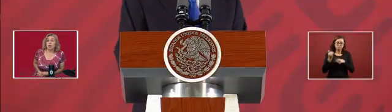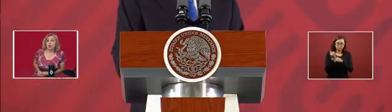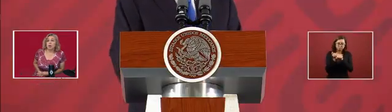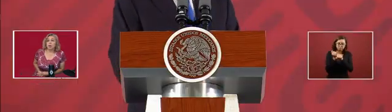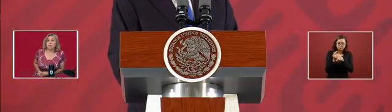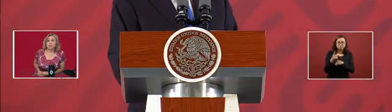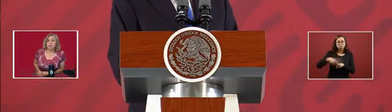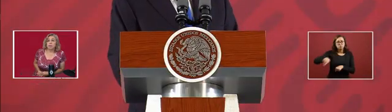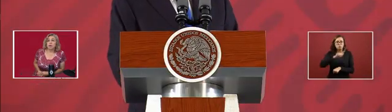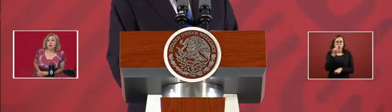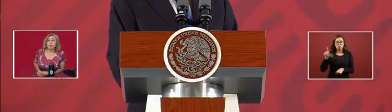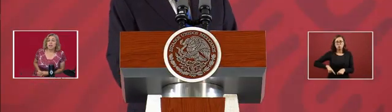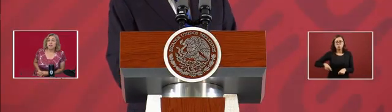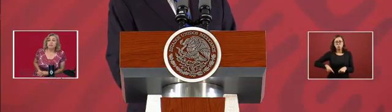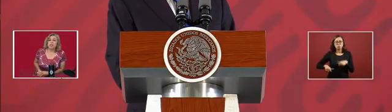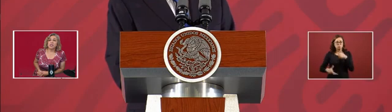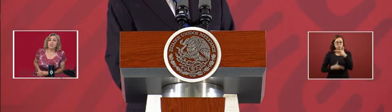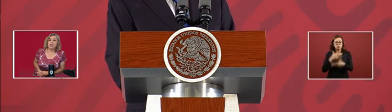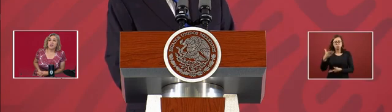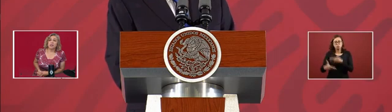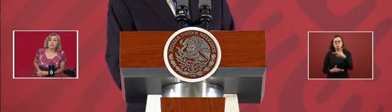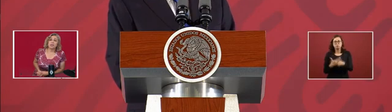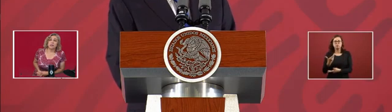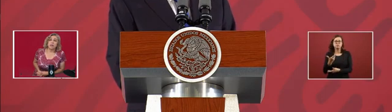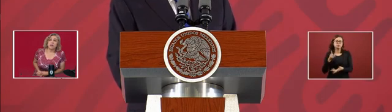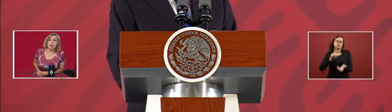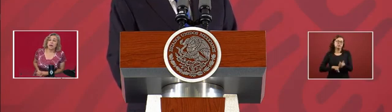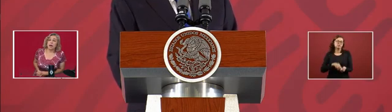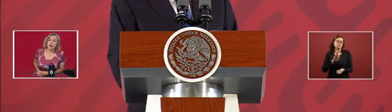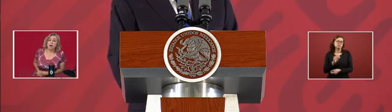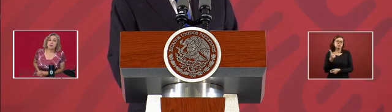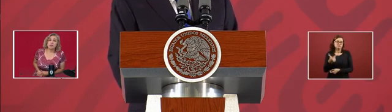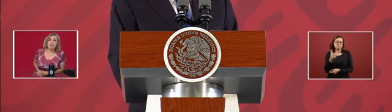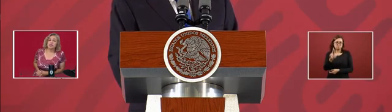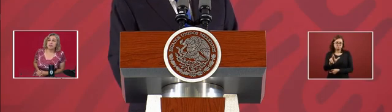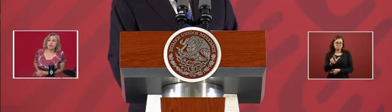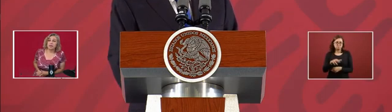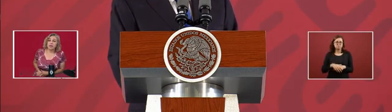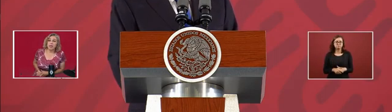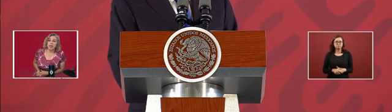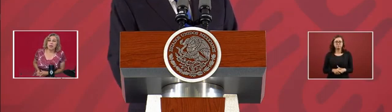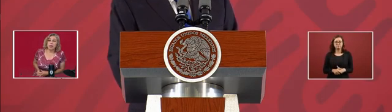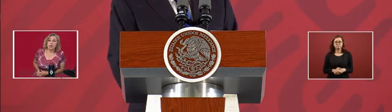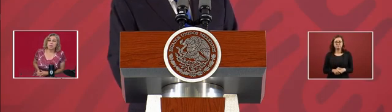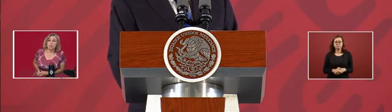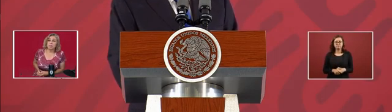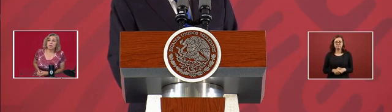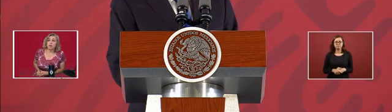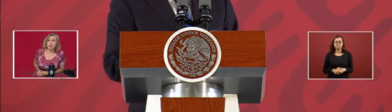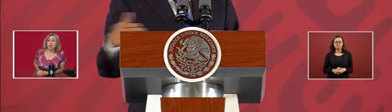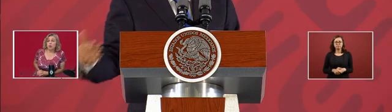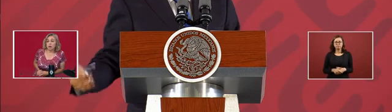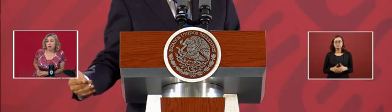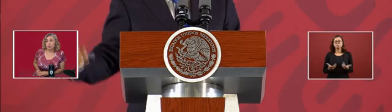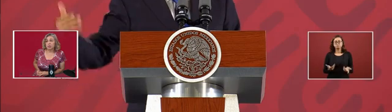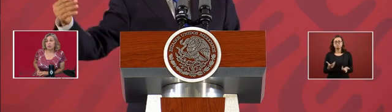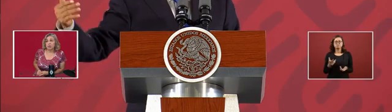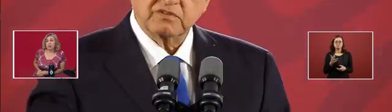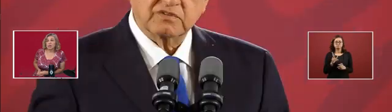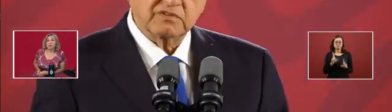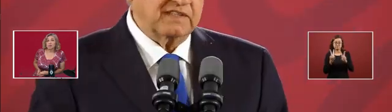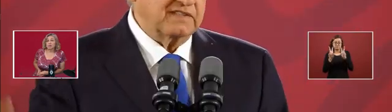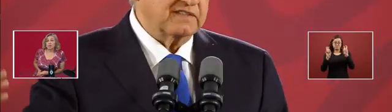There's a overage between the bad attitude and